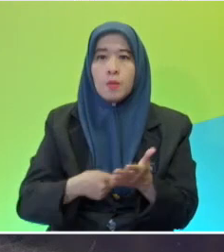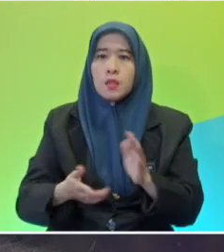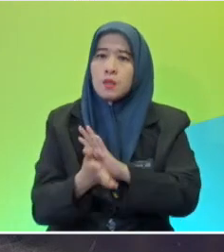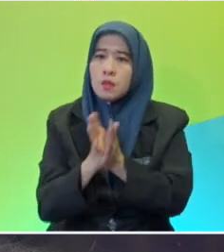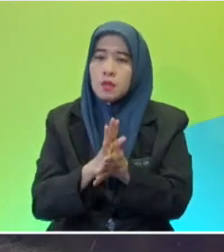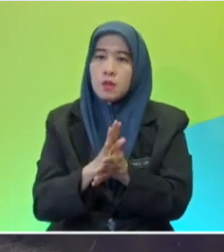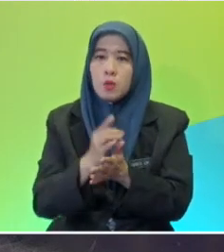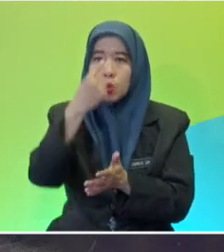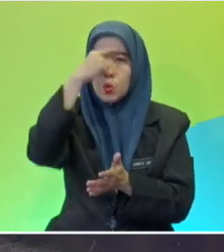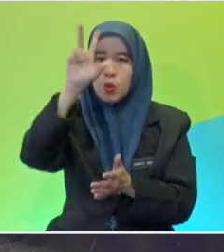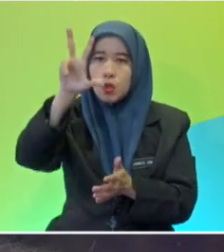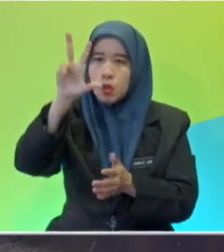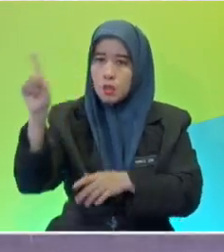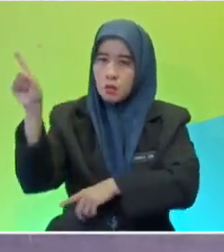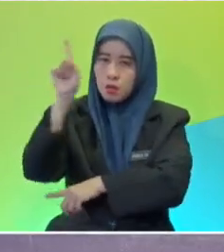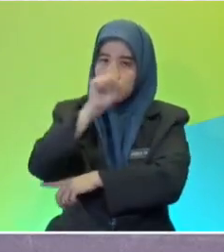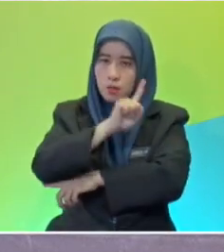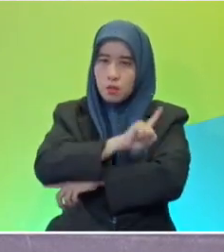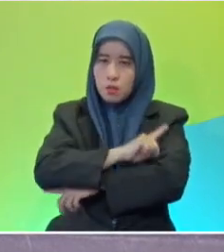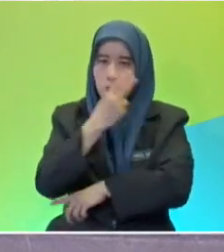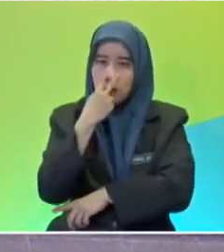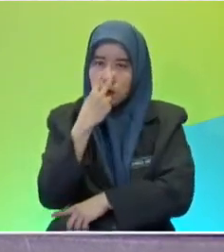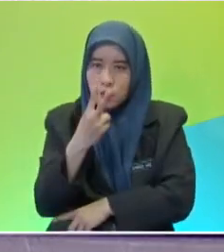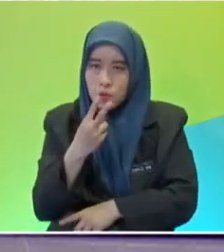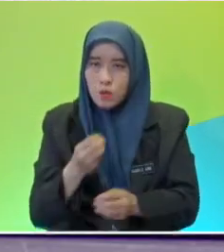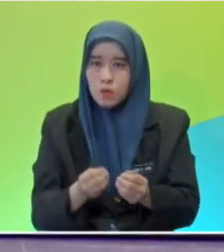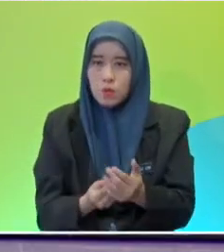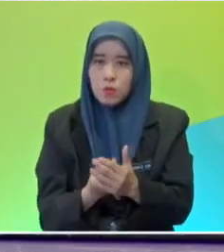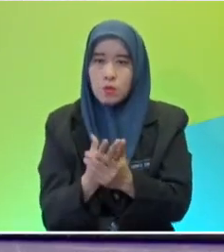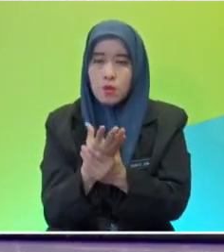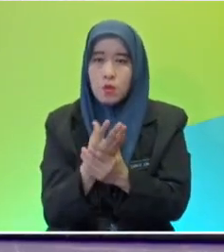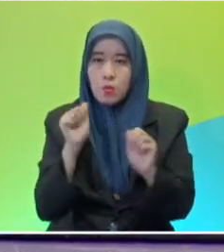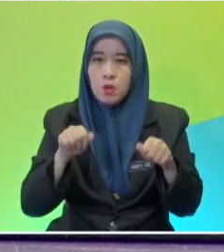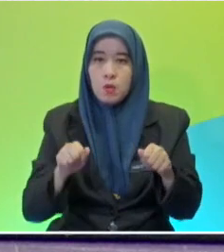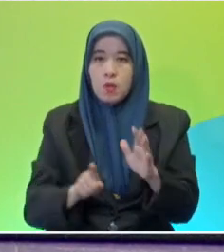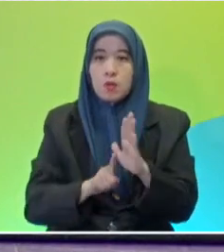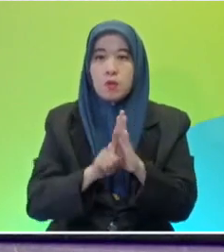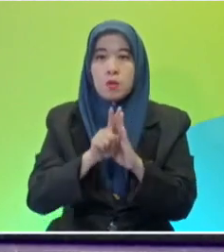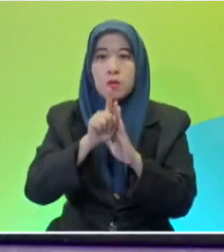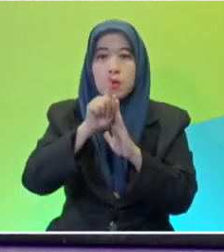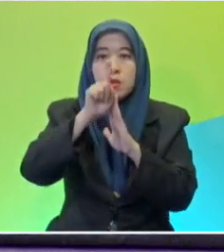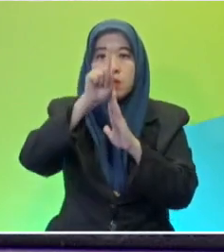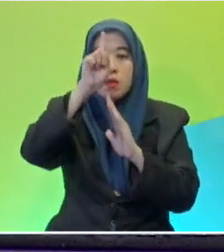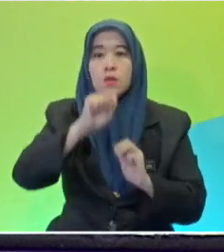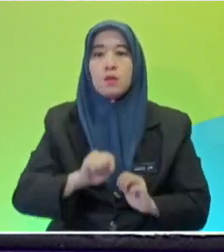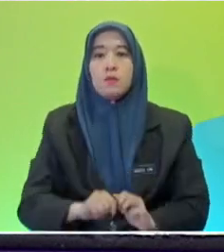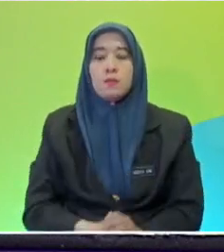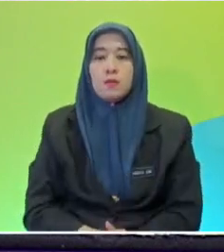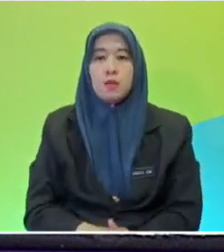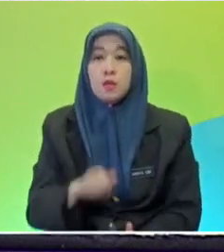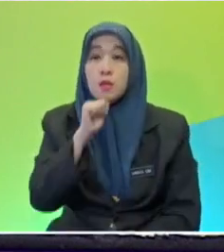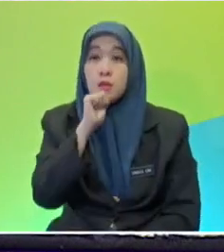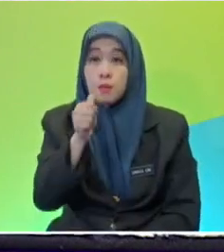3 days. 3 days? Oh, in that just is fast. 3 days, you will get this height. Wow. And these are bean sprouts, right?